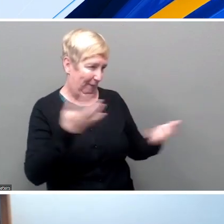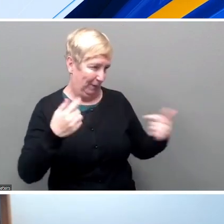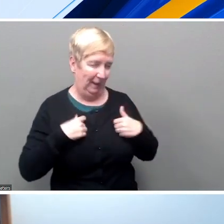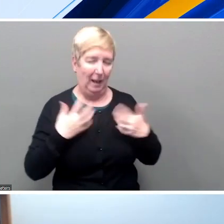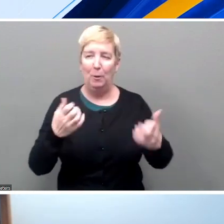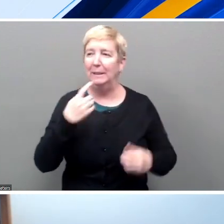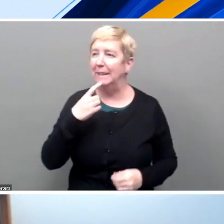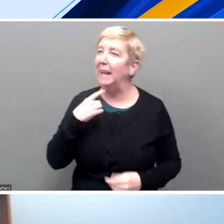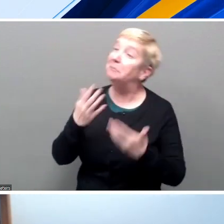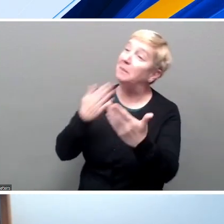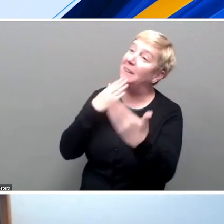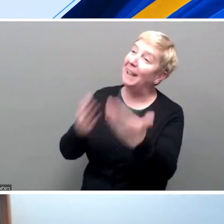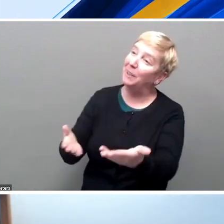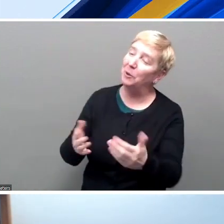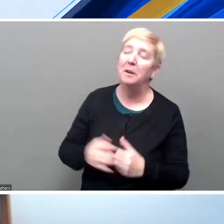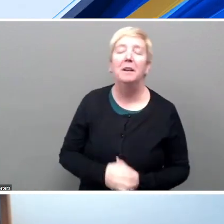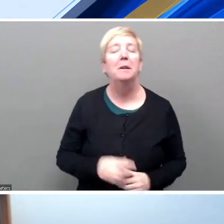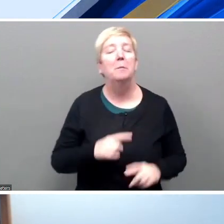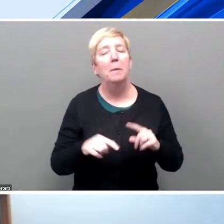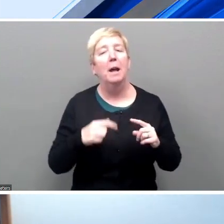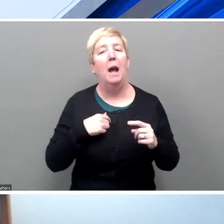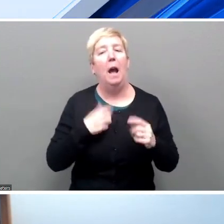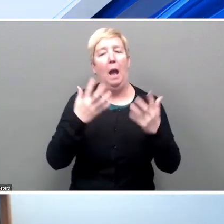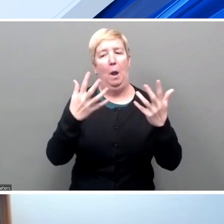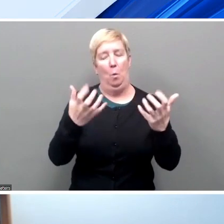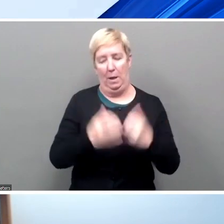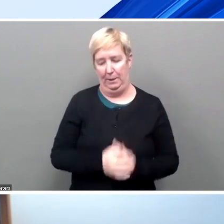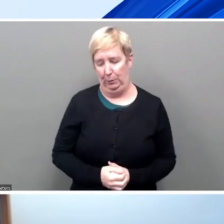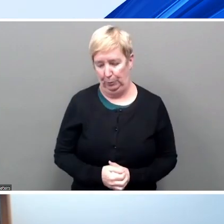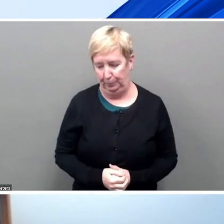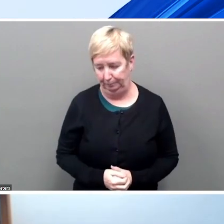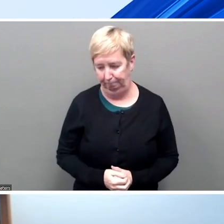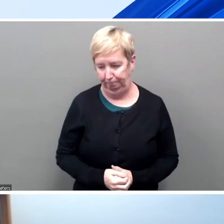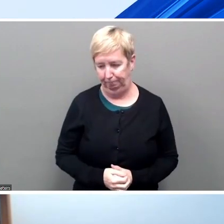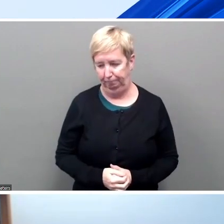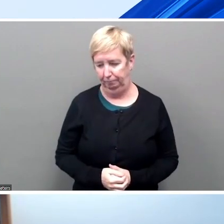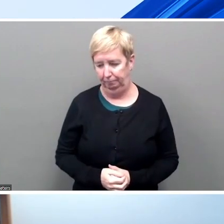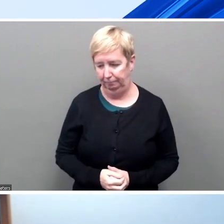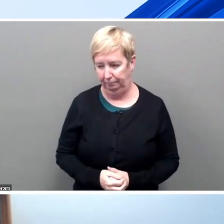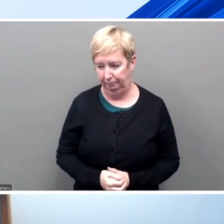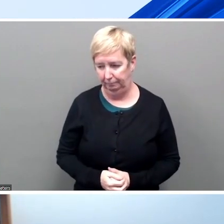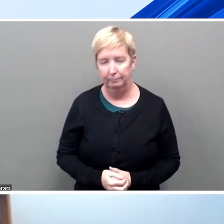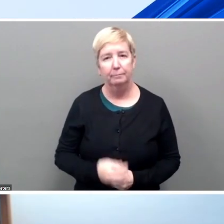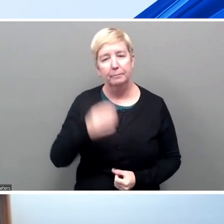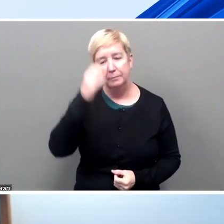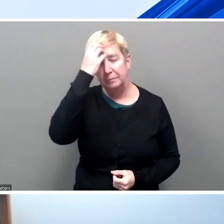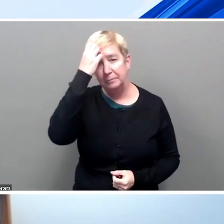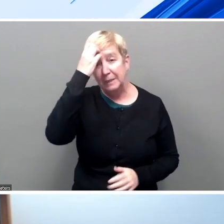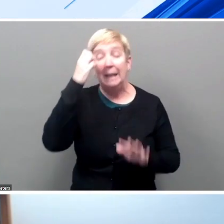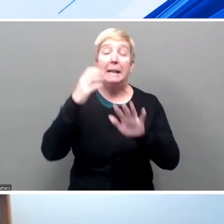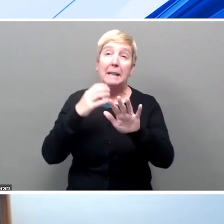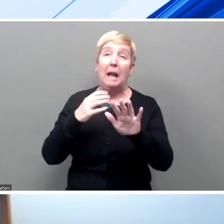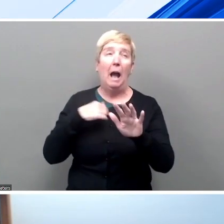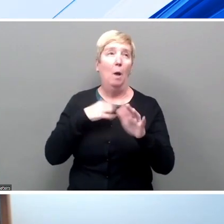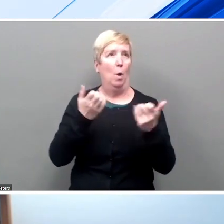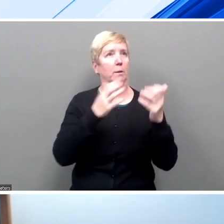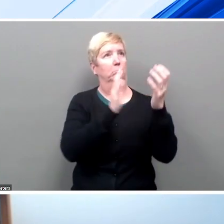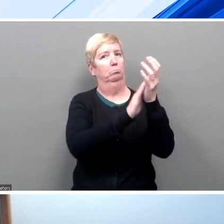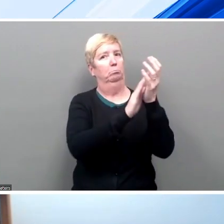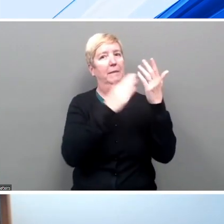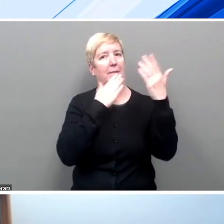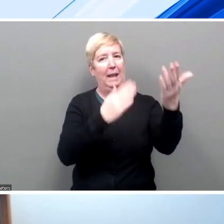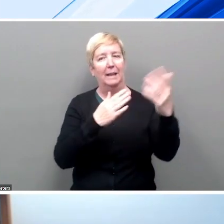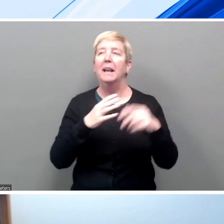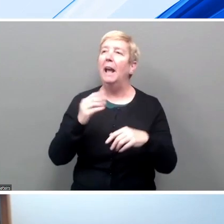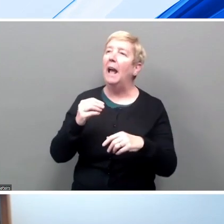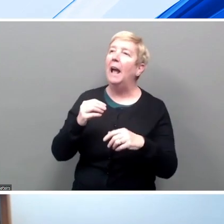again to everybody. I would like to do a special call out, because it turns out when we ask for help, you guys help us. We